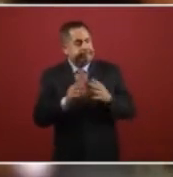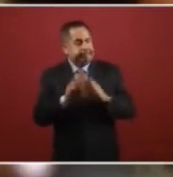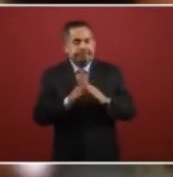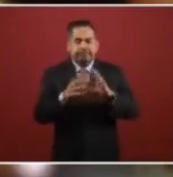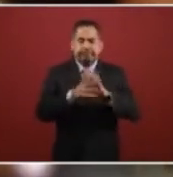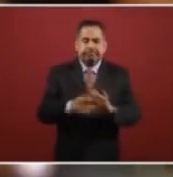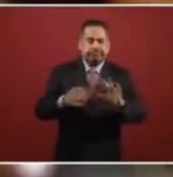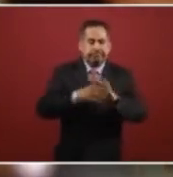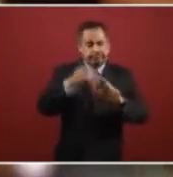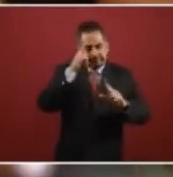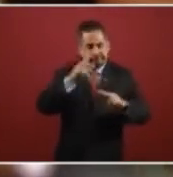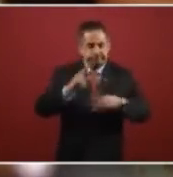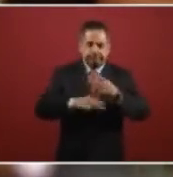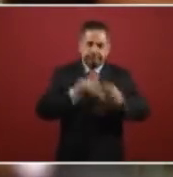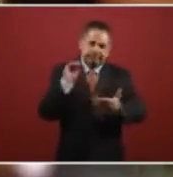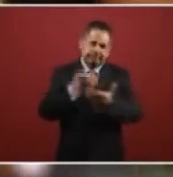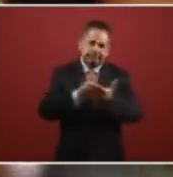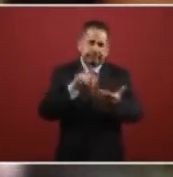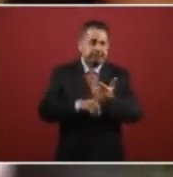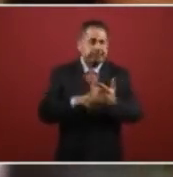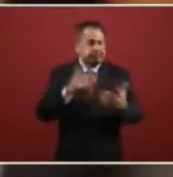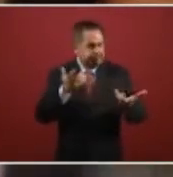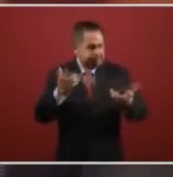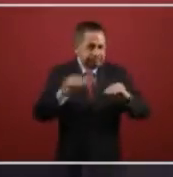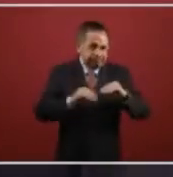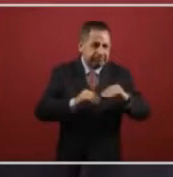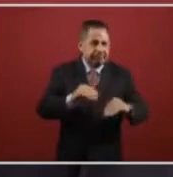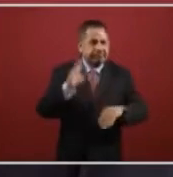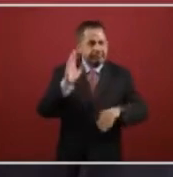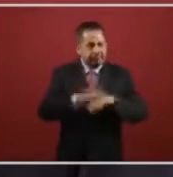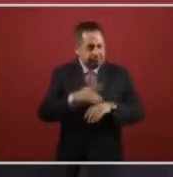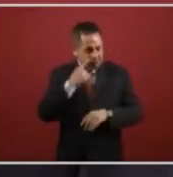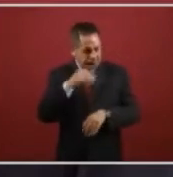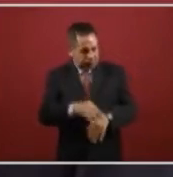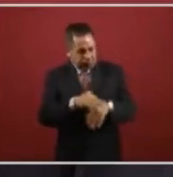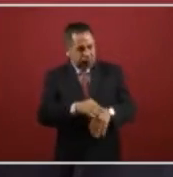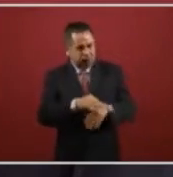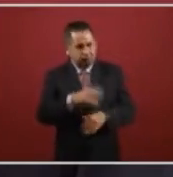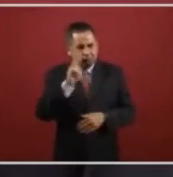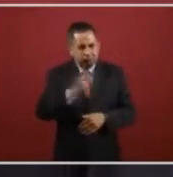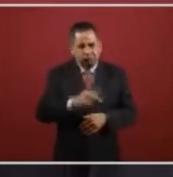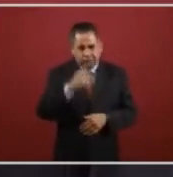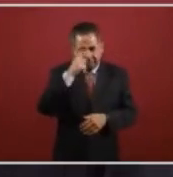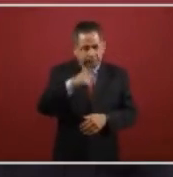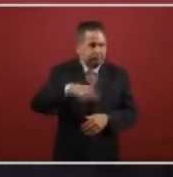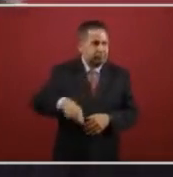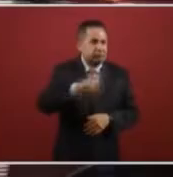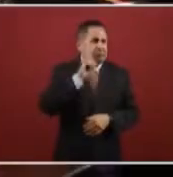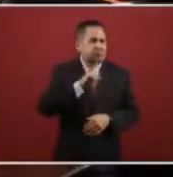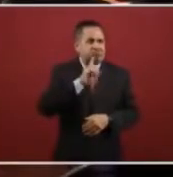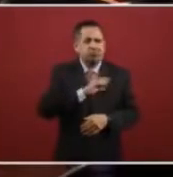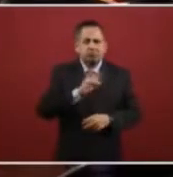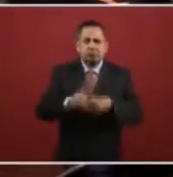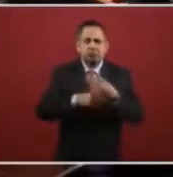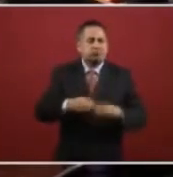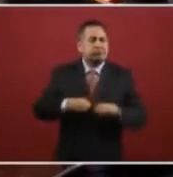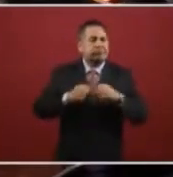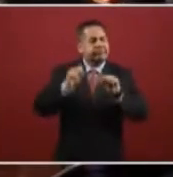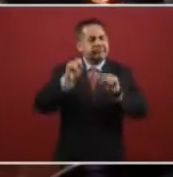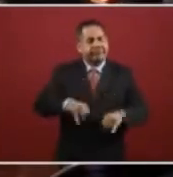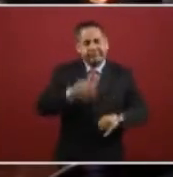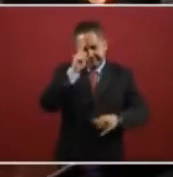maybe they could start making a change in the strategy so that women could have more